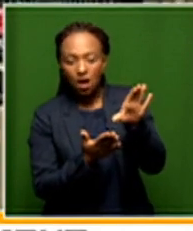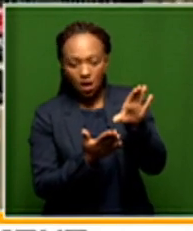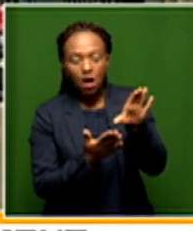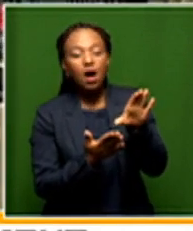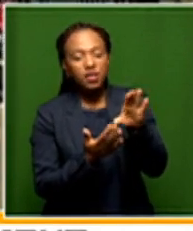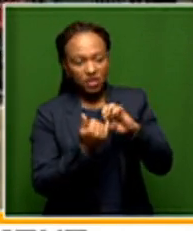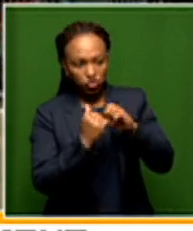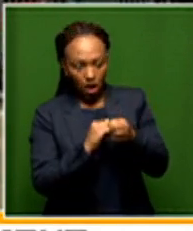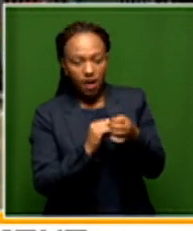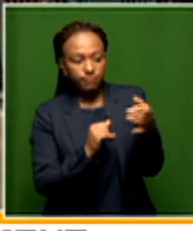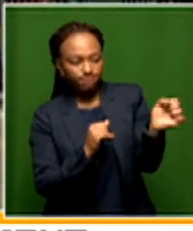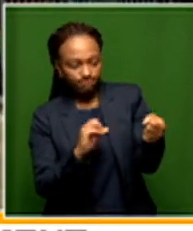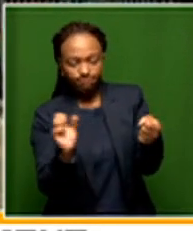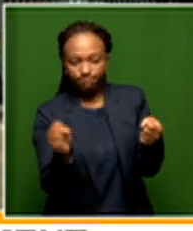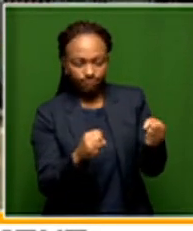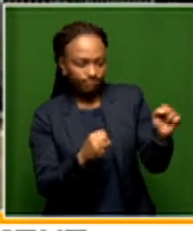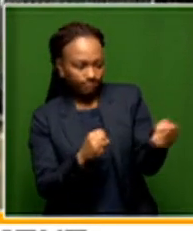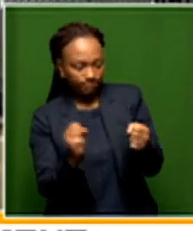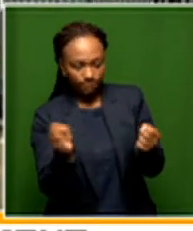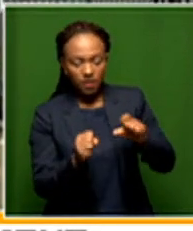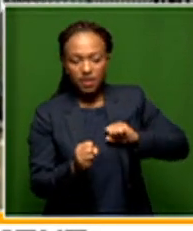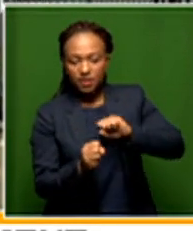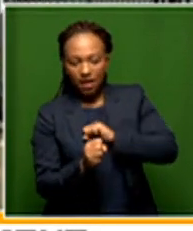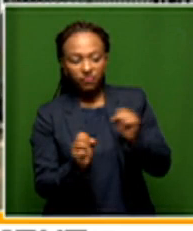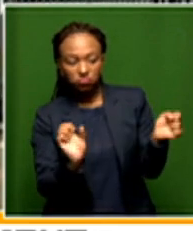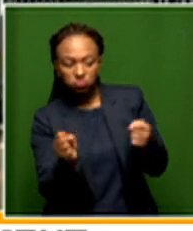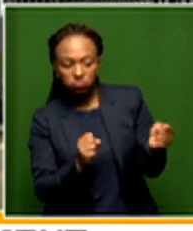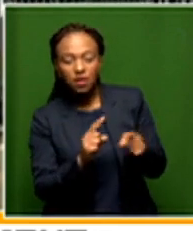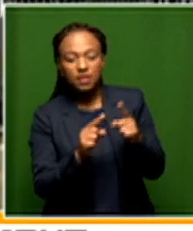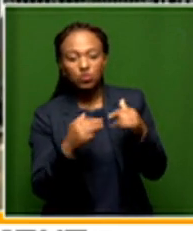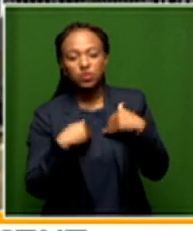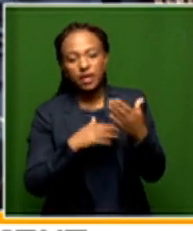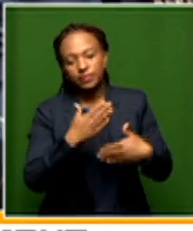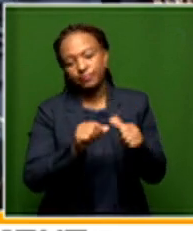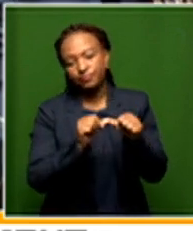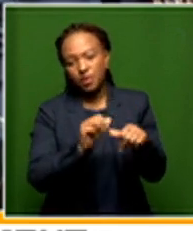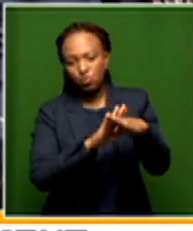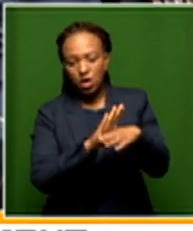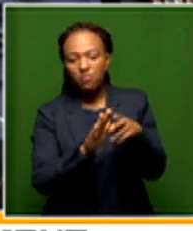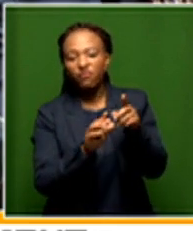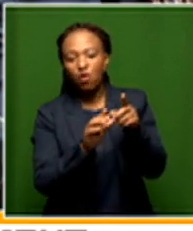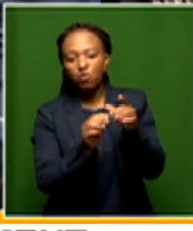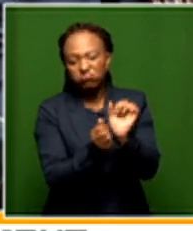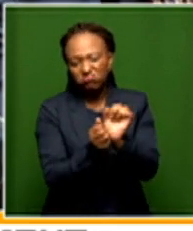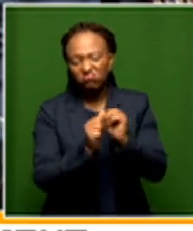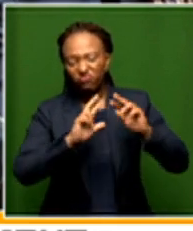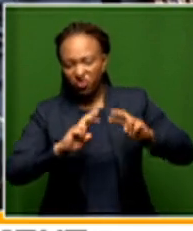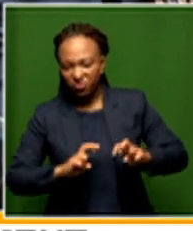some of those vacancies and start again the aspirant prosecutors program, for example, which is,